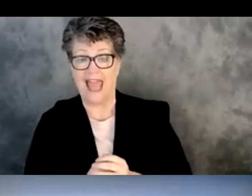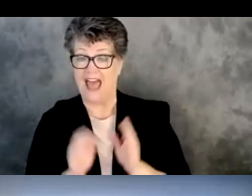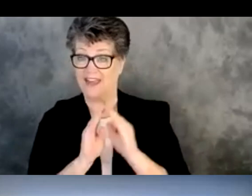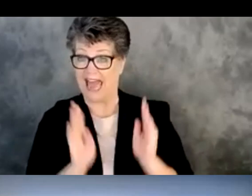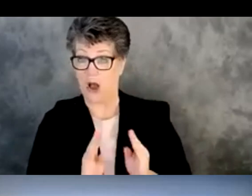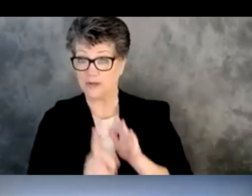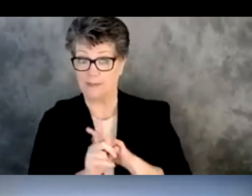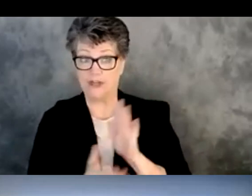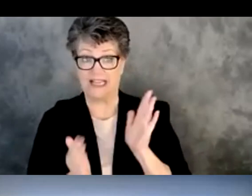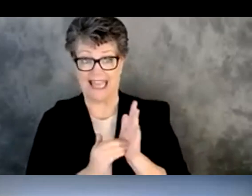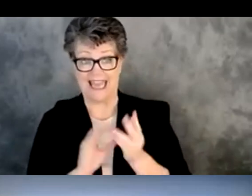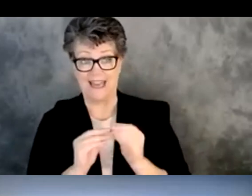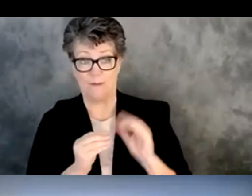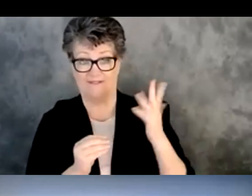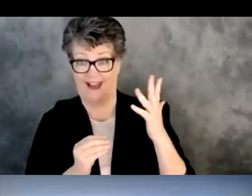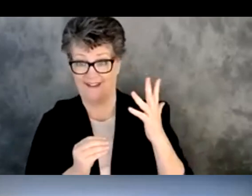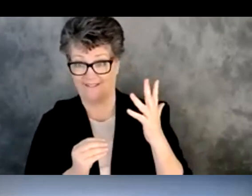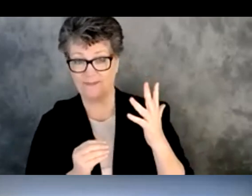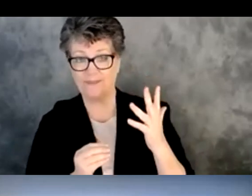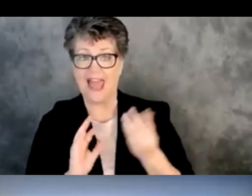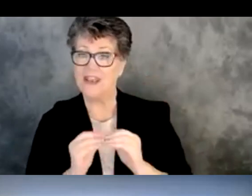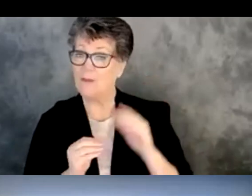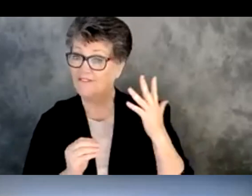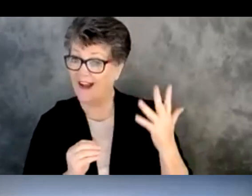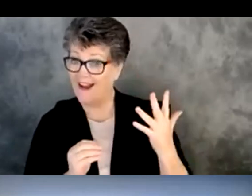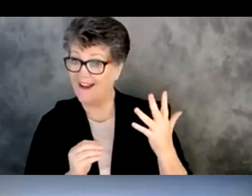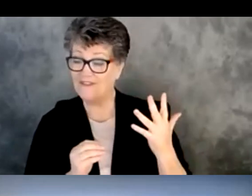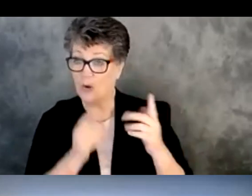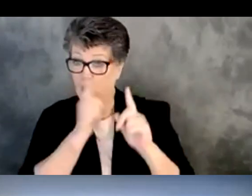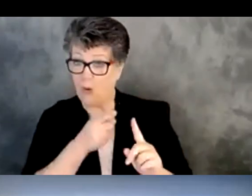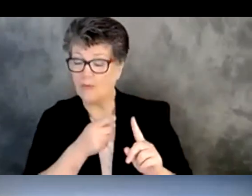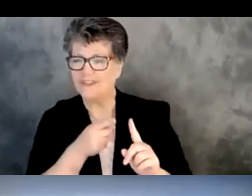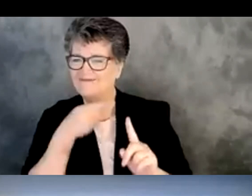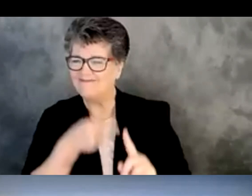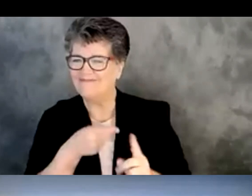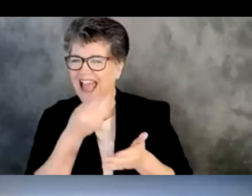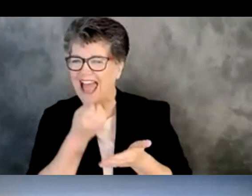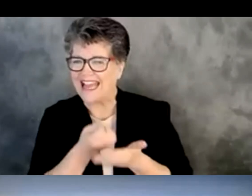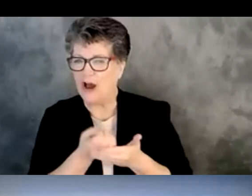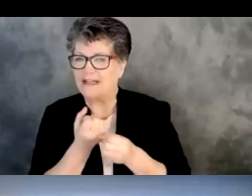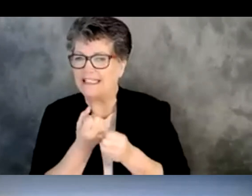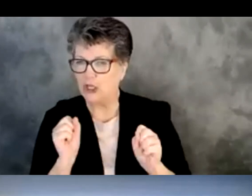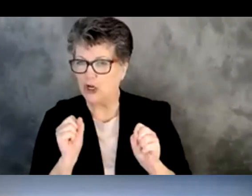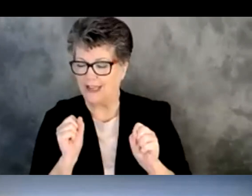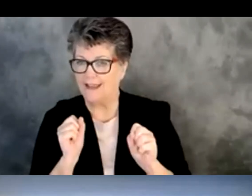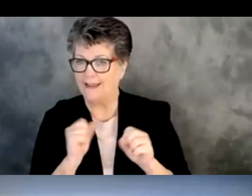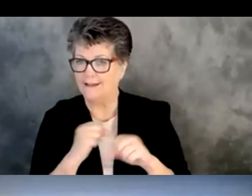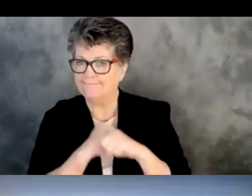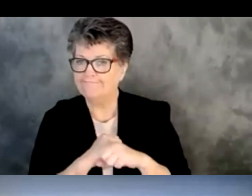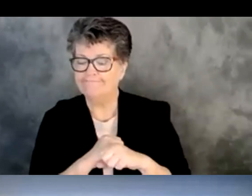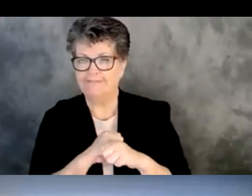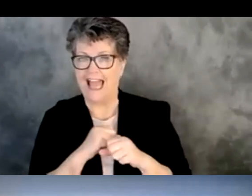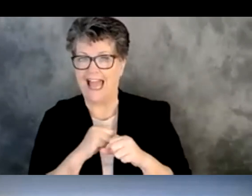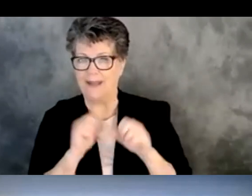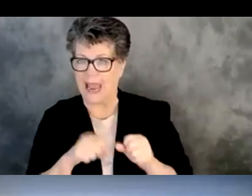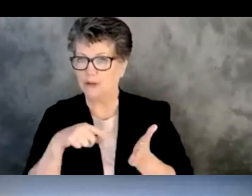again in Goal 5. And Goal 5 is mostly about economic security and affording aging,